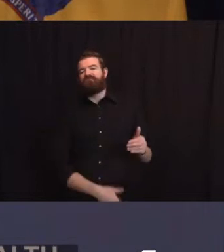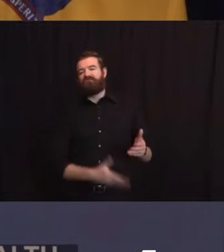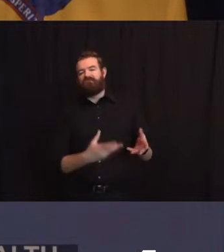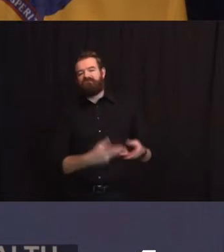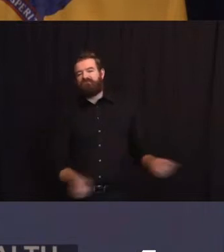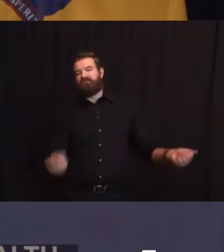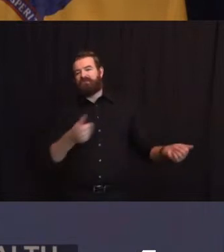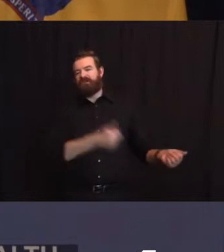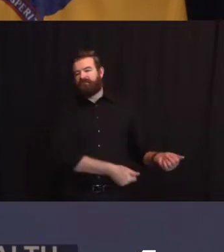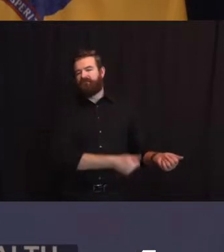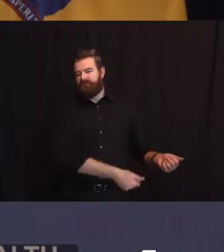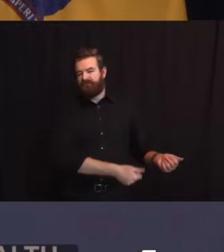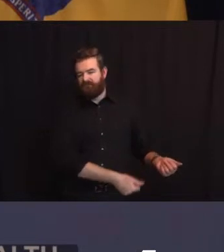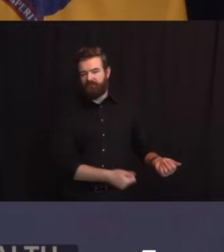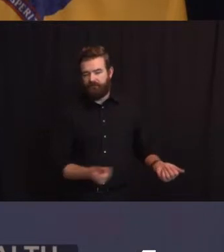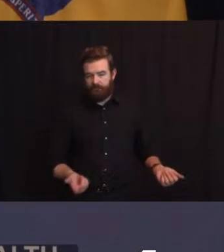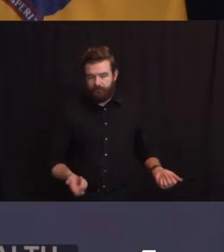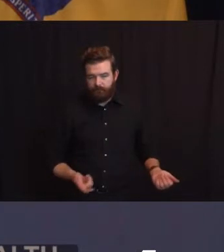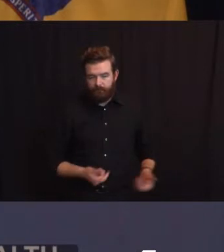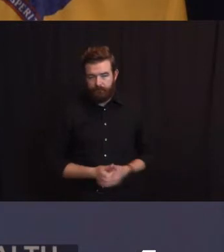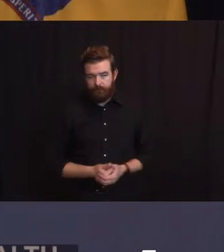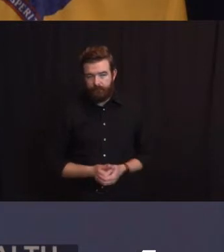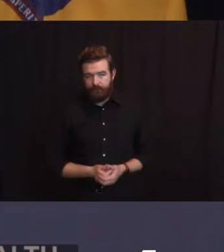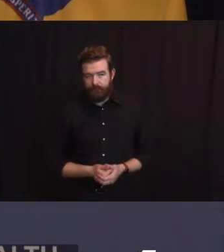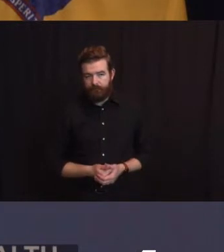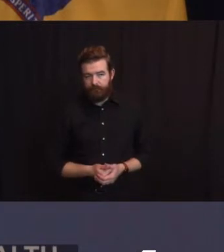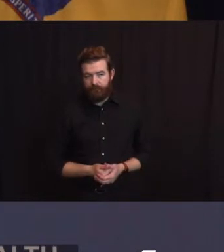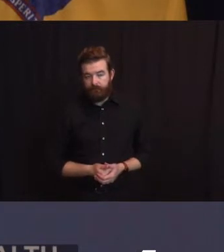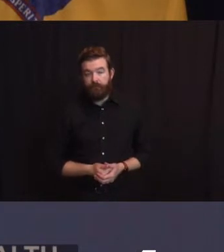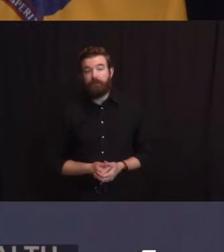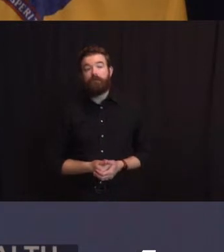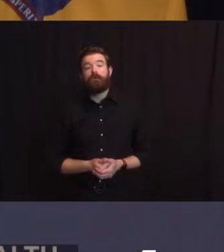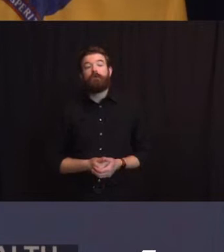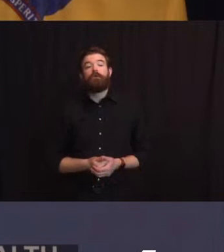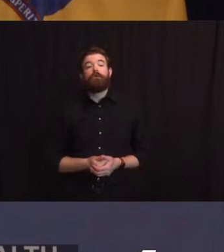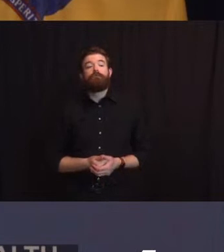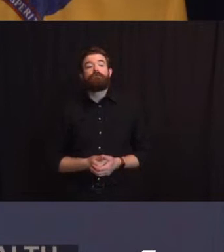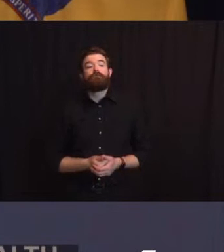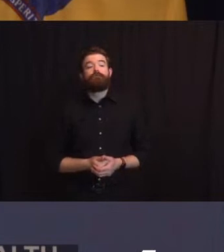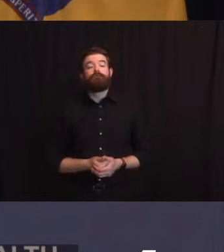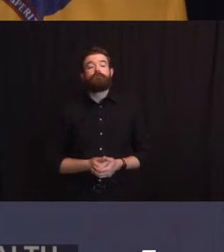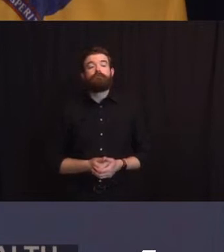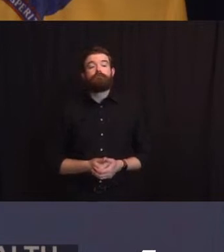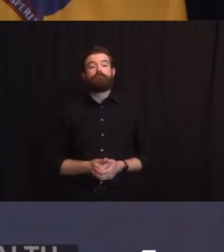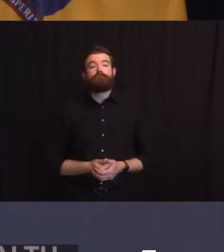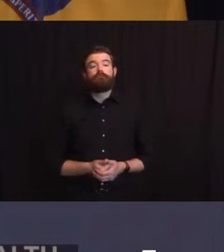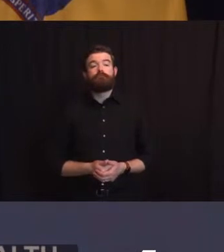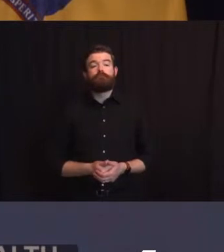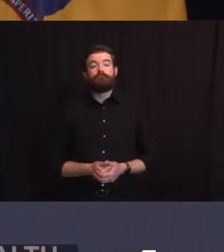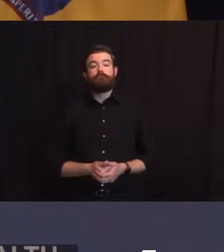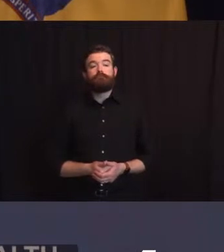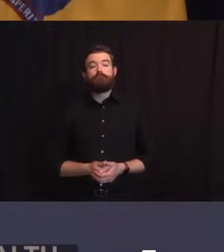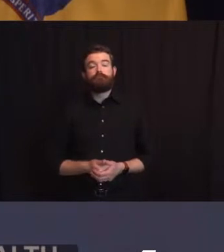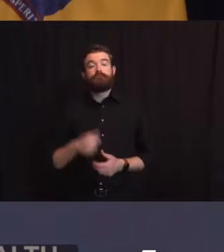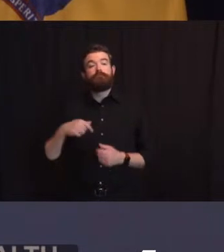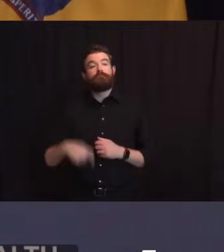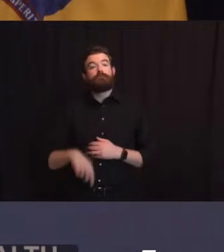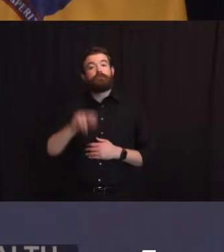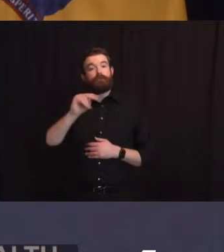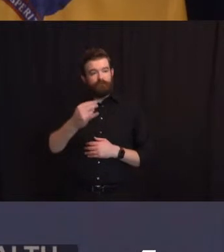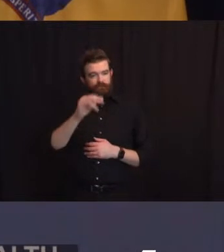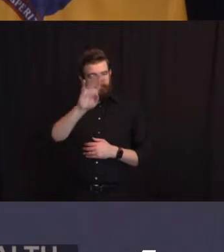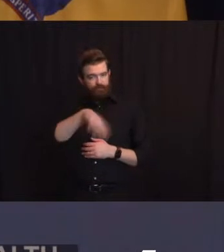look at the percentages of fully vaccinated. The country's at about 37%. New Jersey's at 44%. Is your